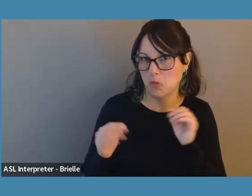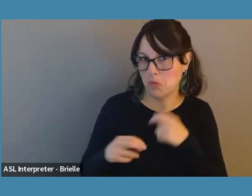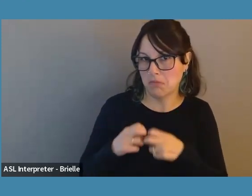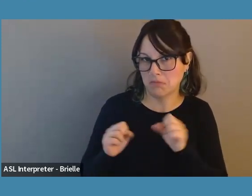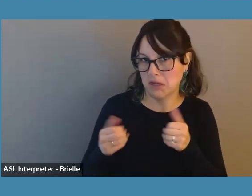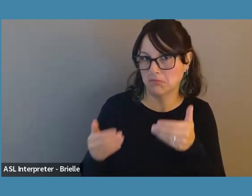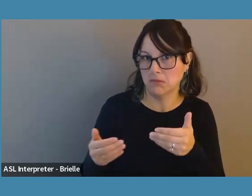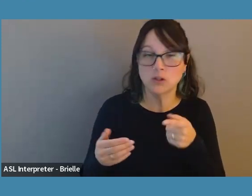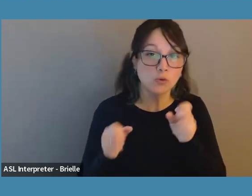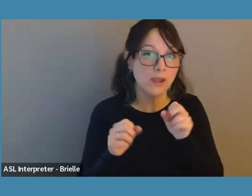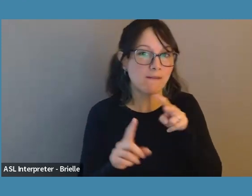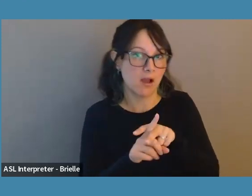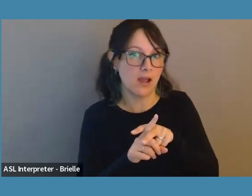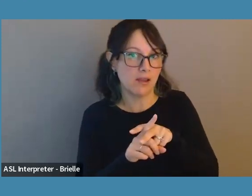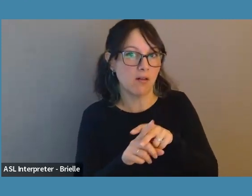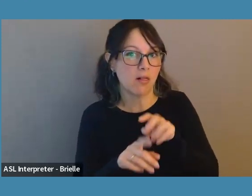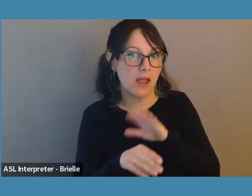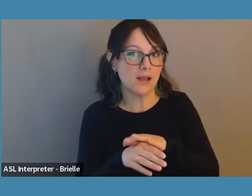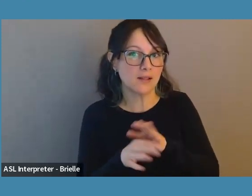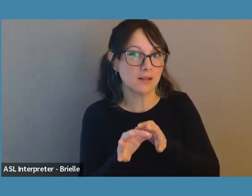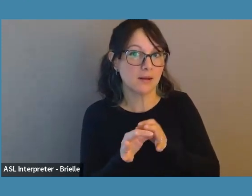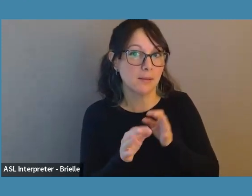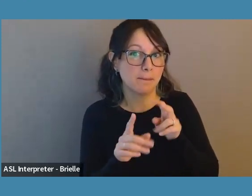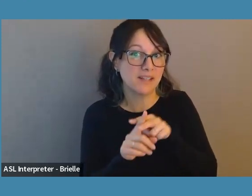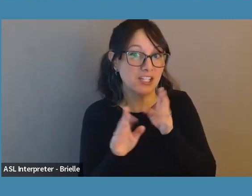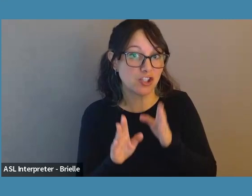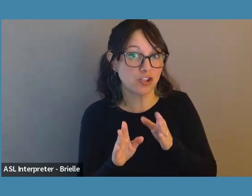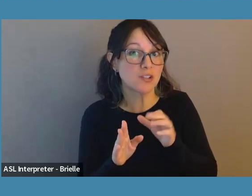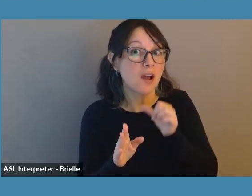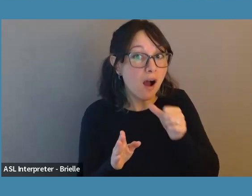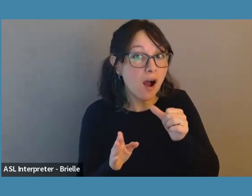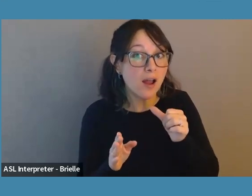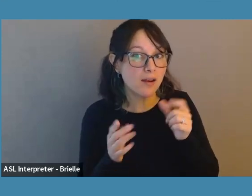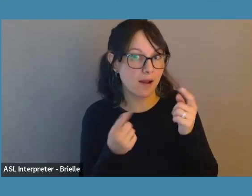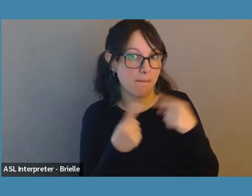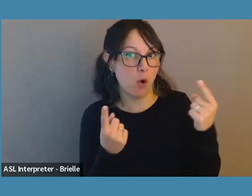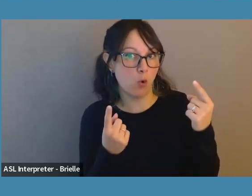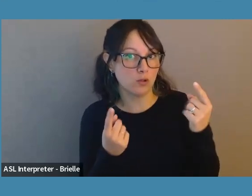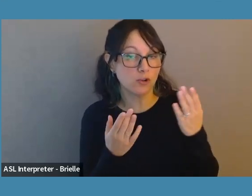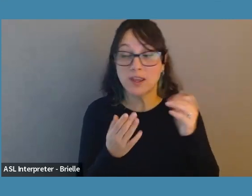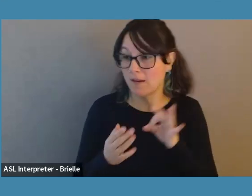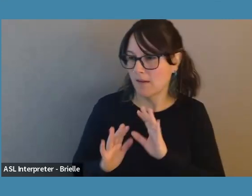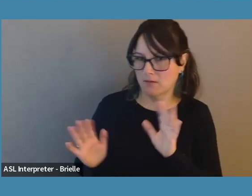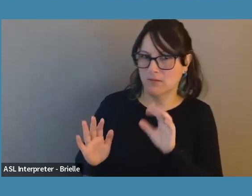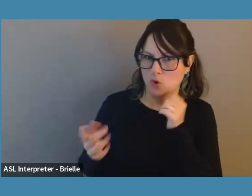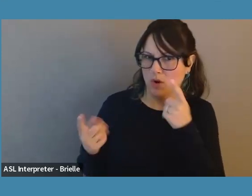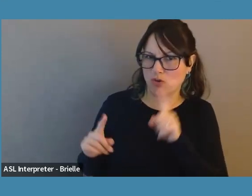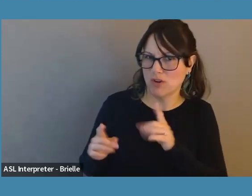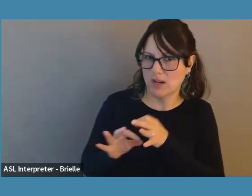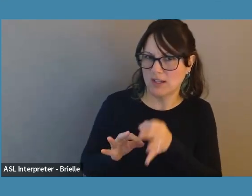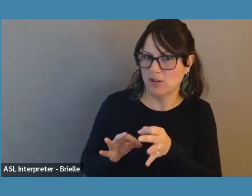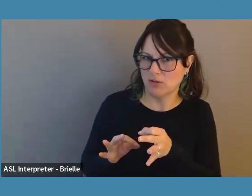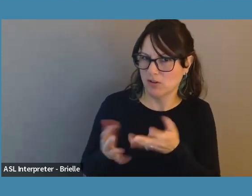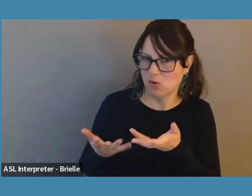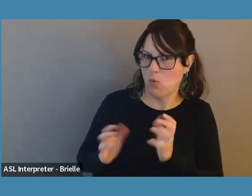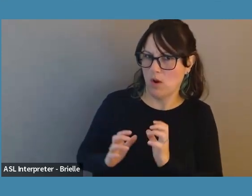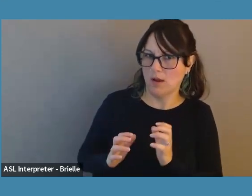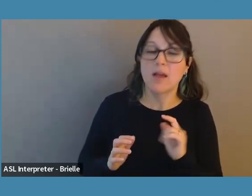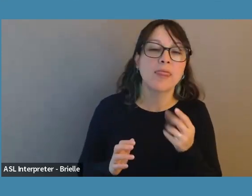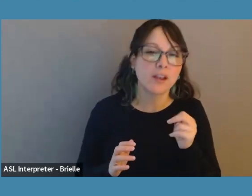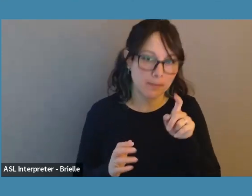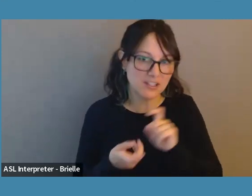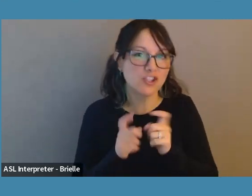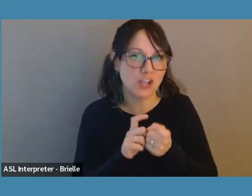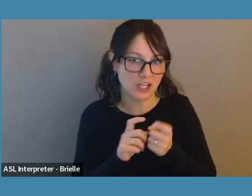can file this as petitioner's unopposed motion. Now, if they say, no, we don't agree with the continuance, we oppose that, then you have to change that to